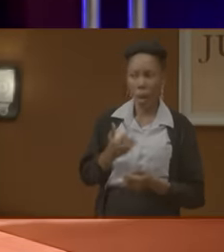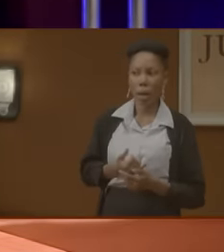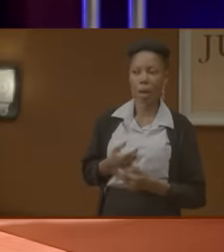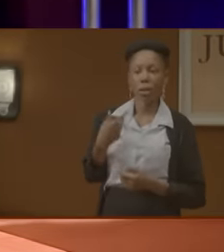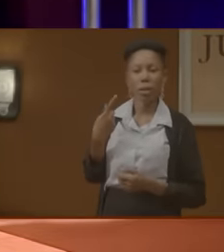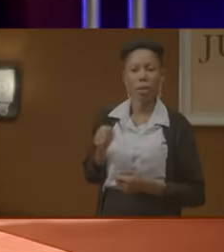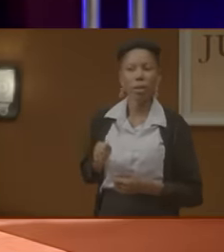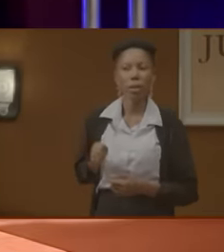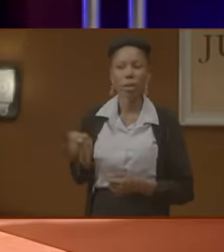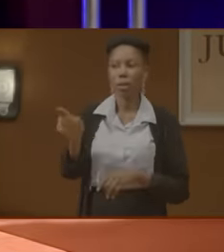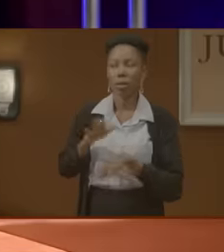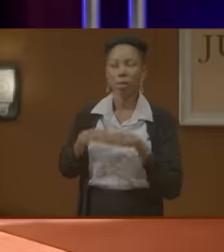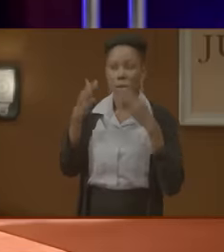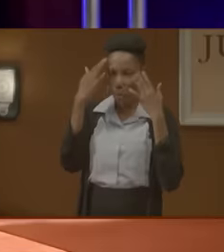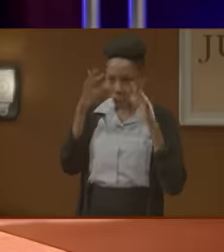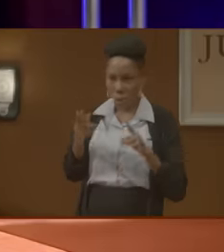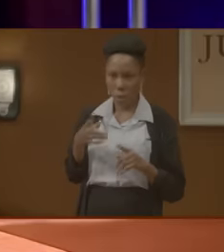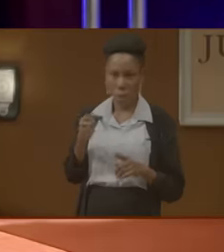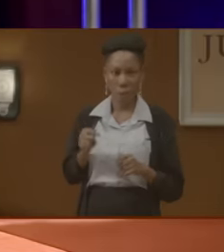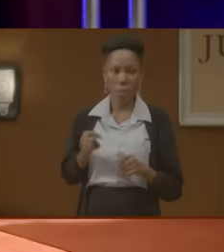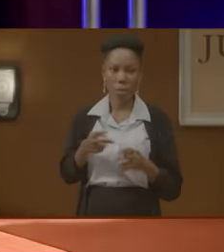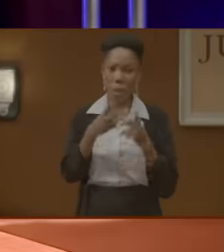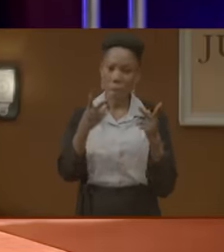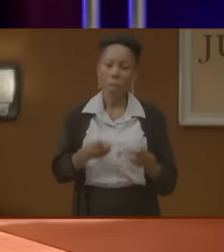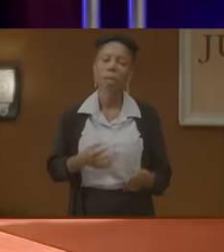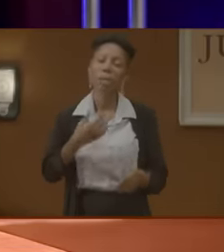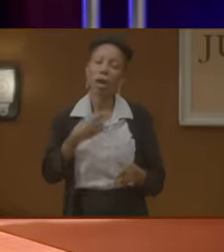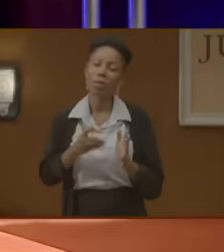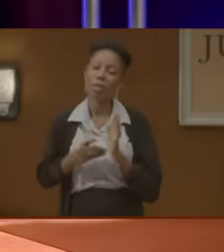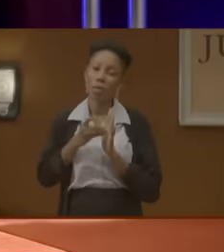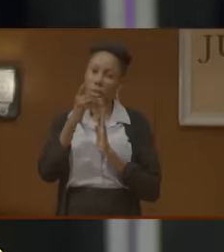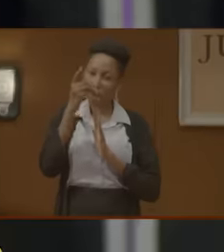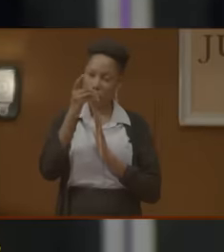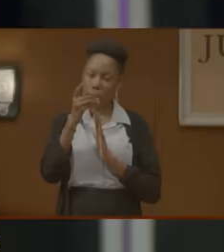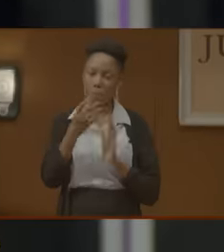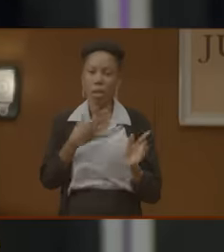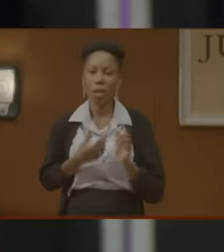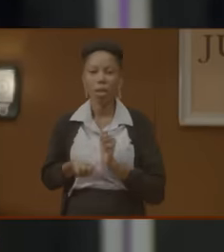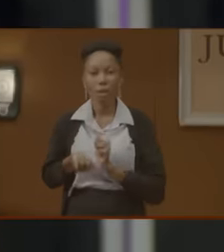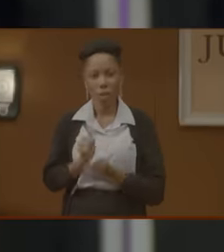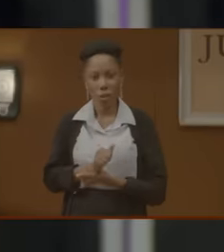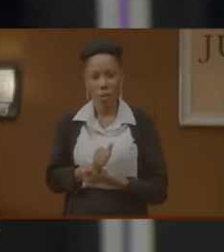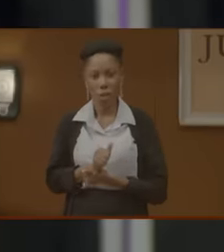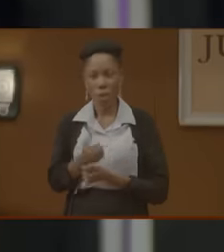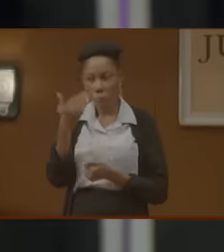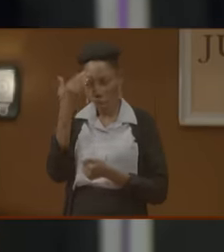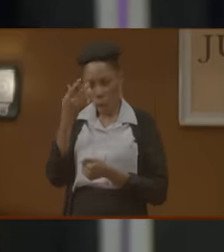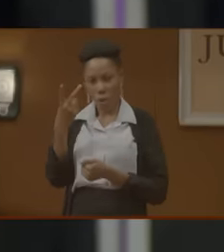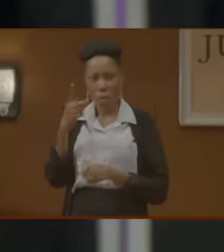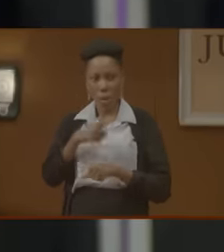some time ago, but I really couldn't locate it. Yes, I couldn't really locate the place because the place has changed. Twice I was within that